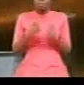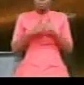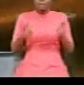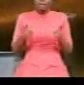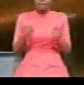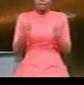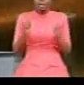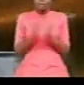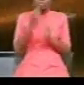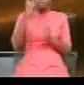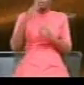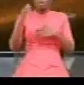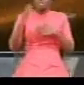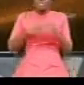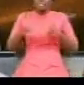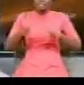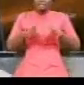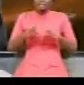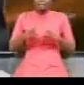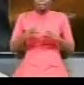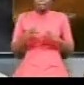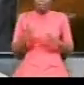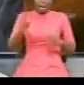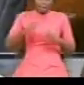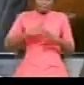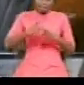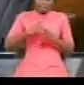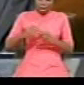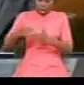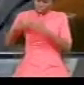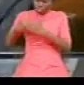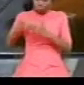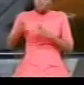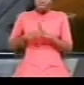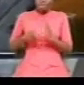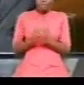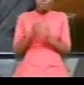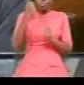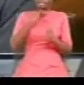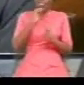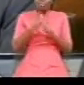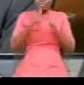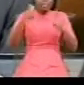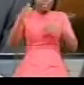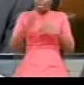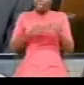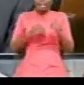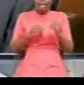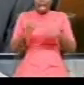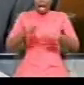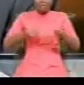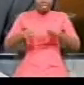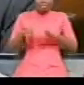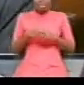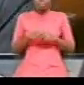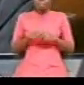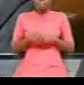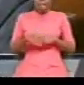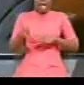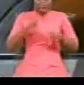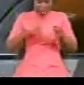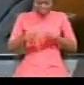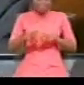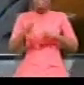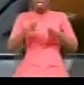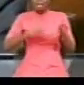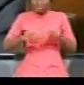activity. Practical intimacy with God is greater than activity. Activity,